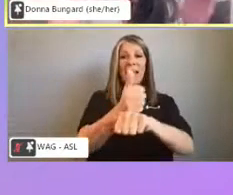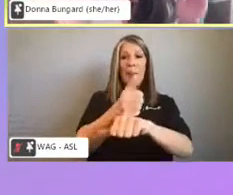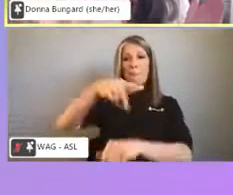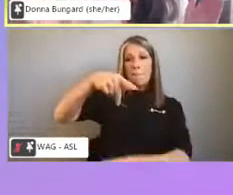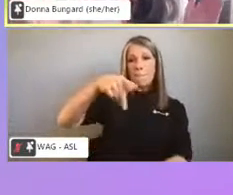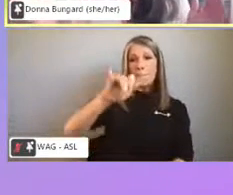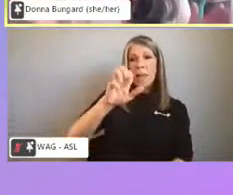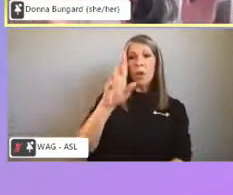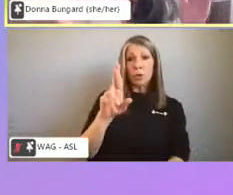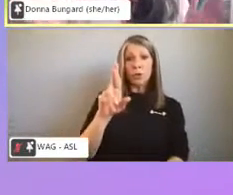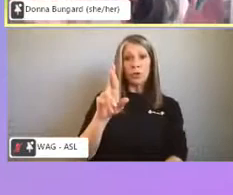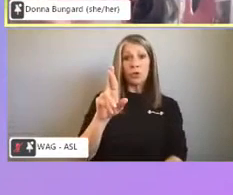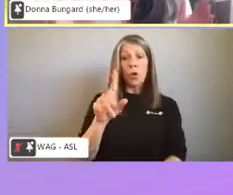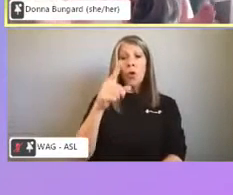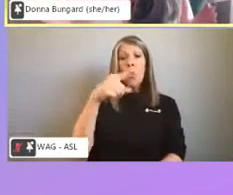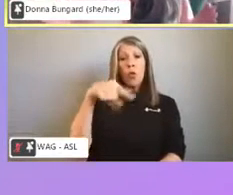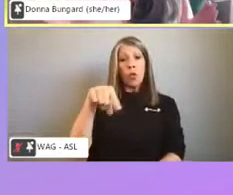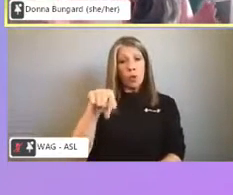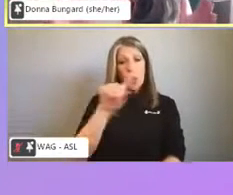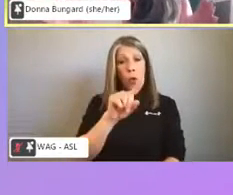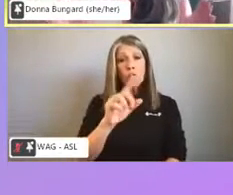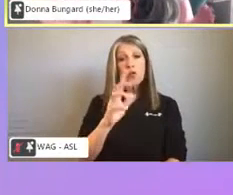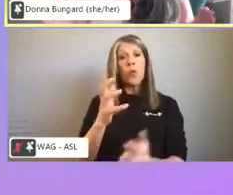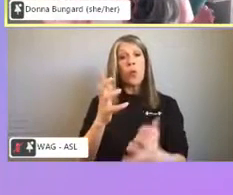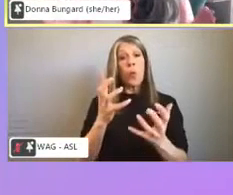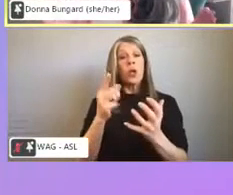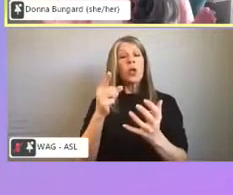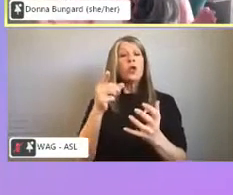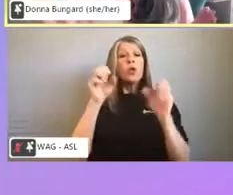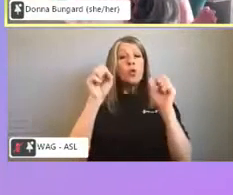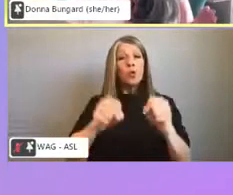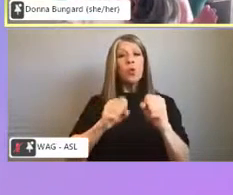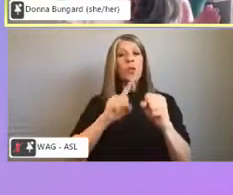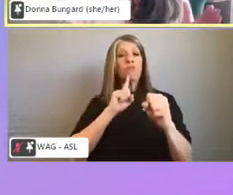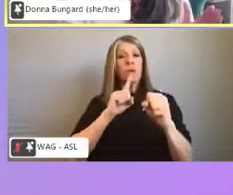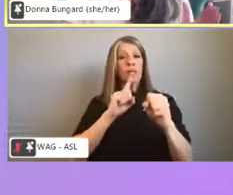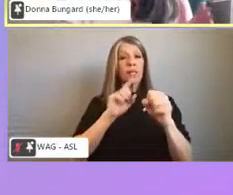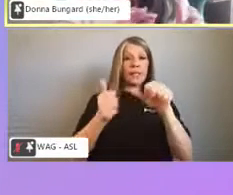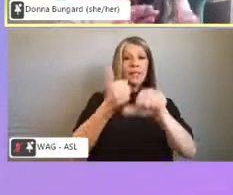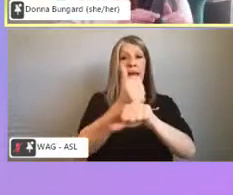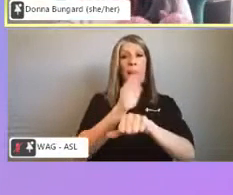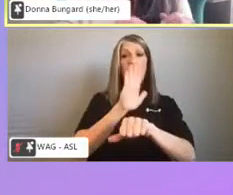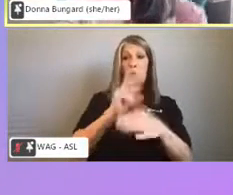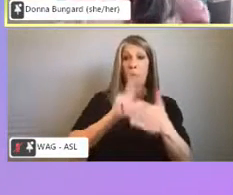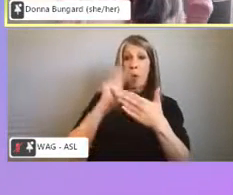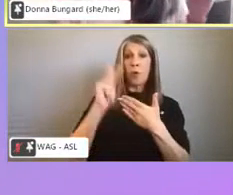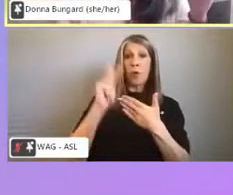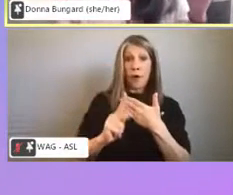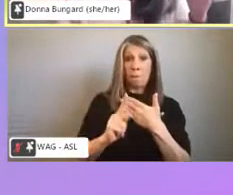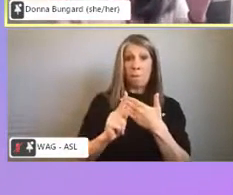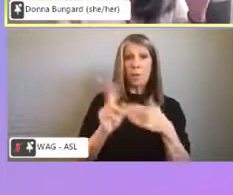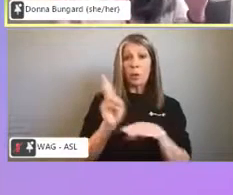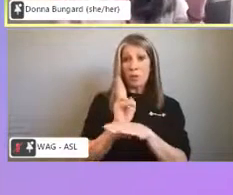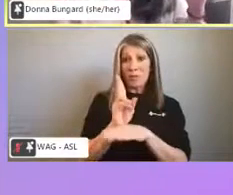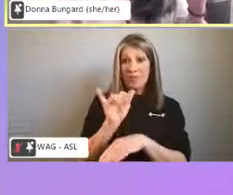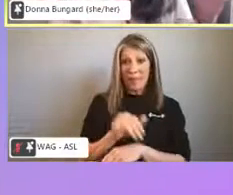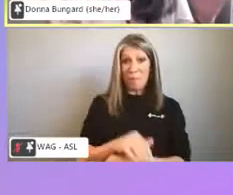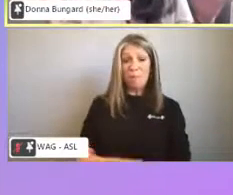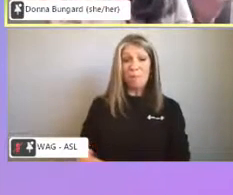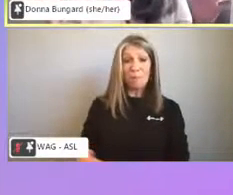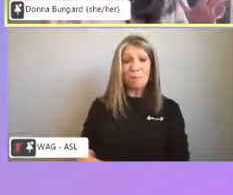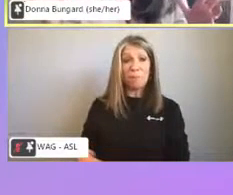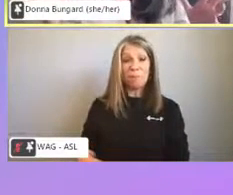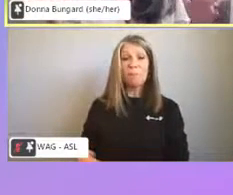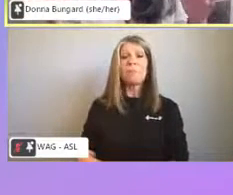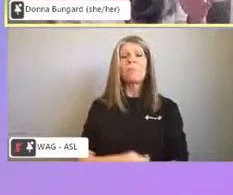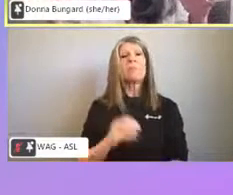And these will be what you can stand your program up upon. So here